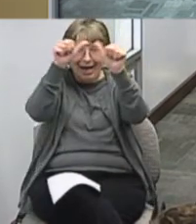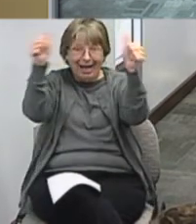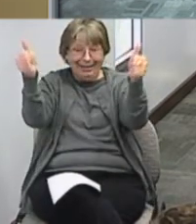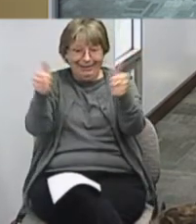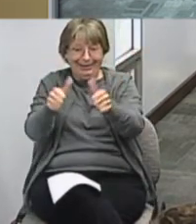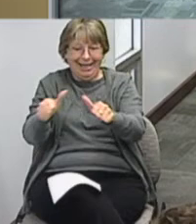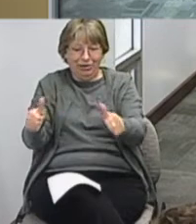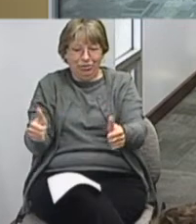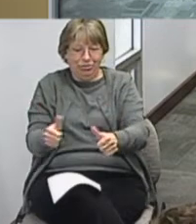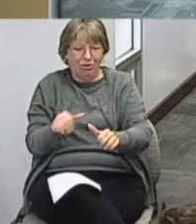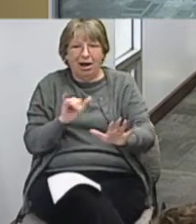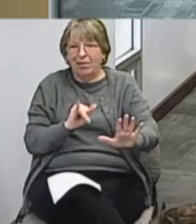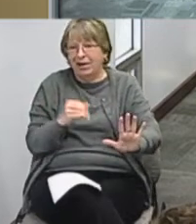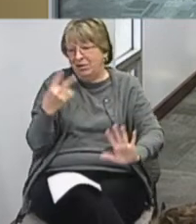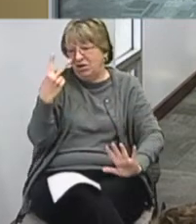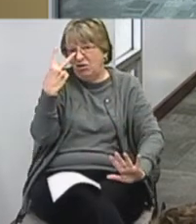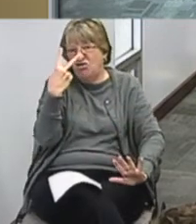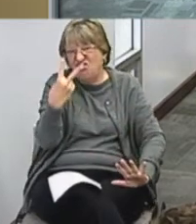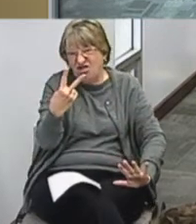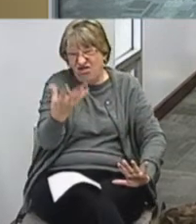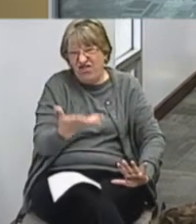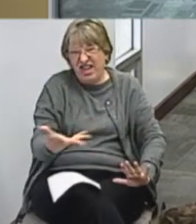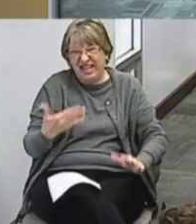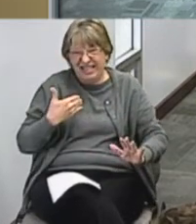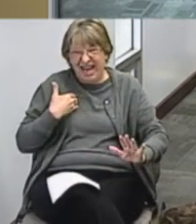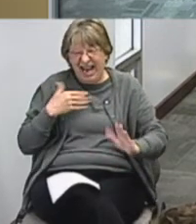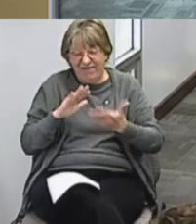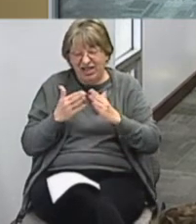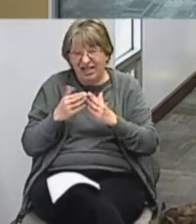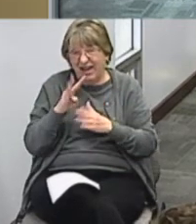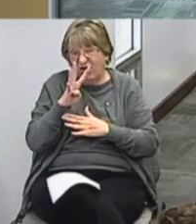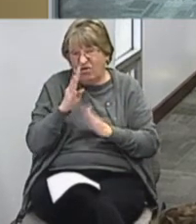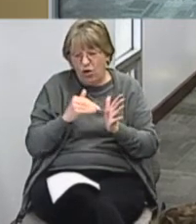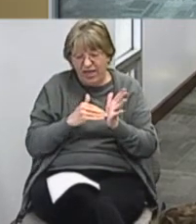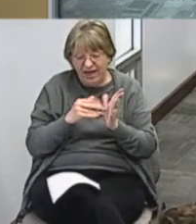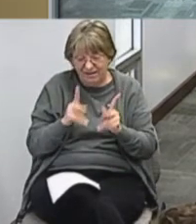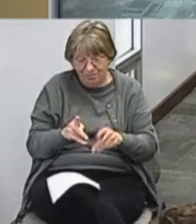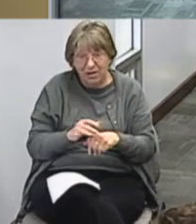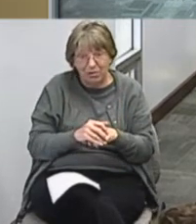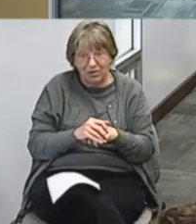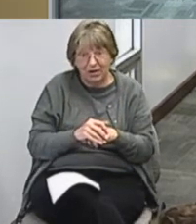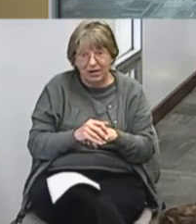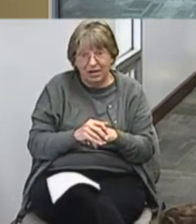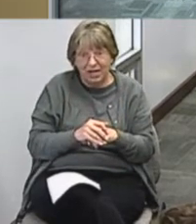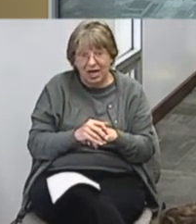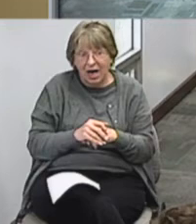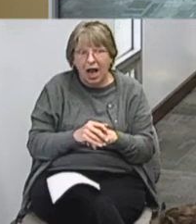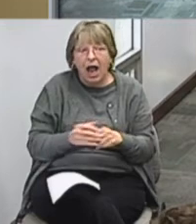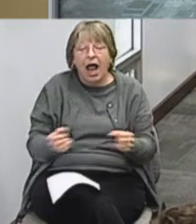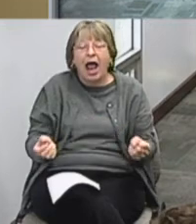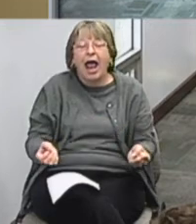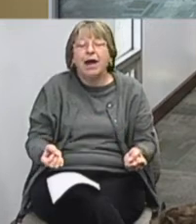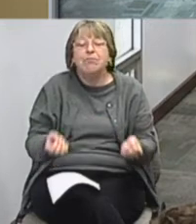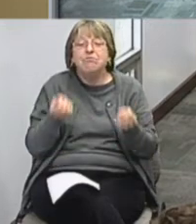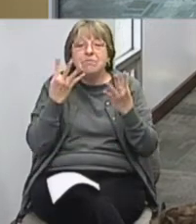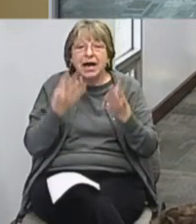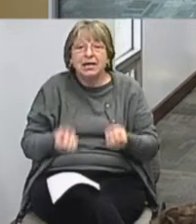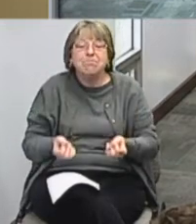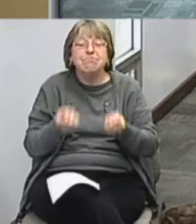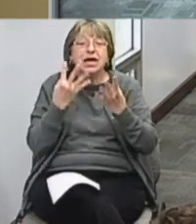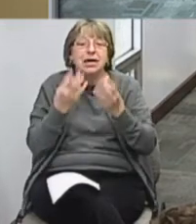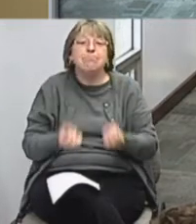only two tourist attractions in a town of 4,000 people. And hundreds of people stopping there every day just